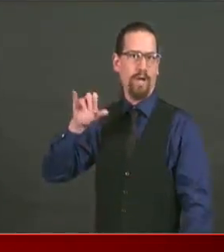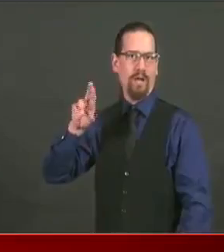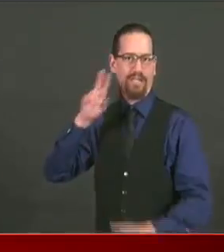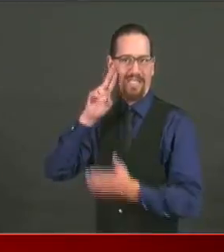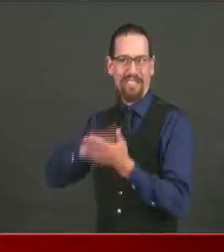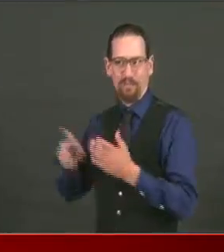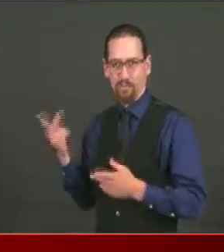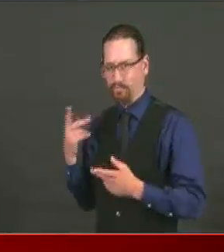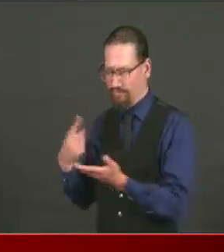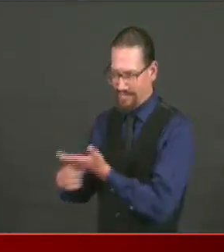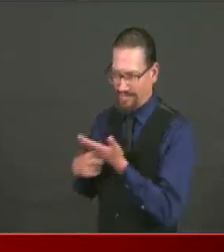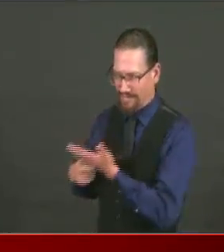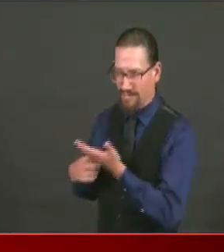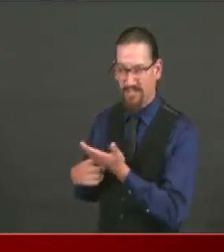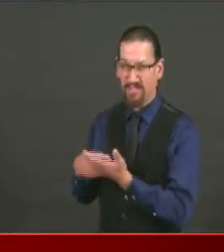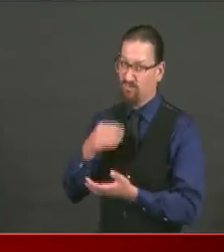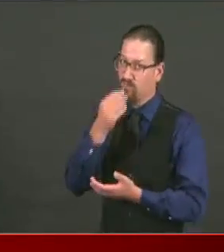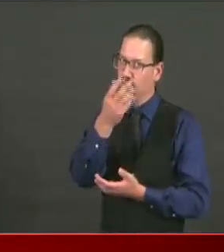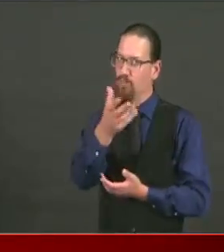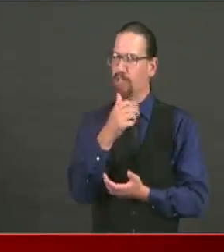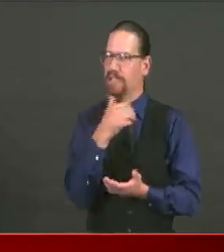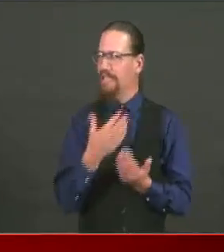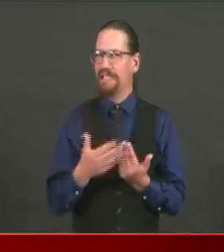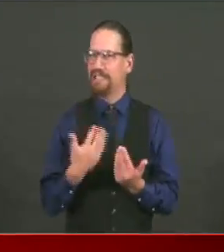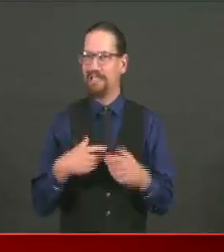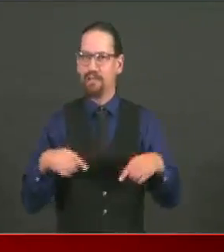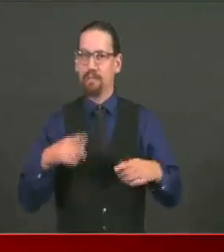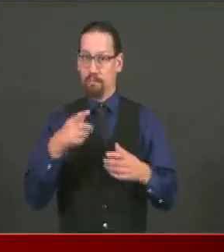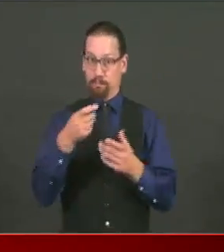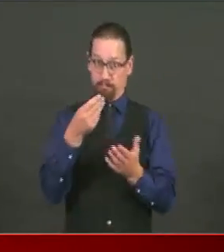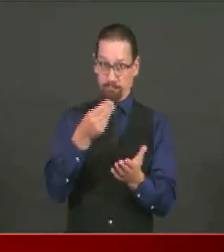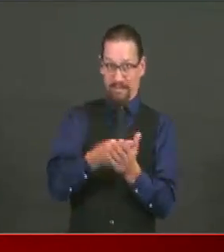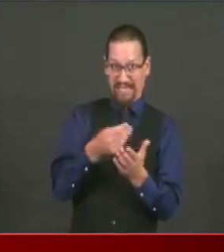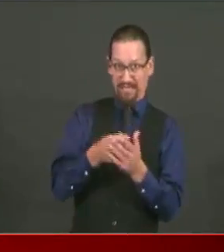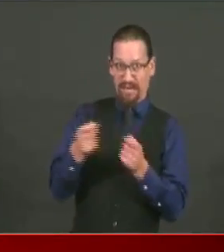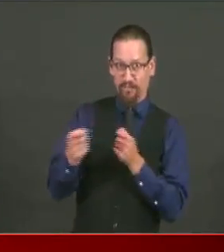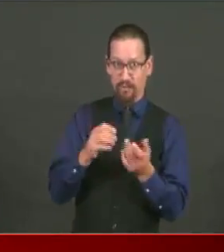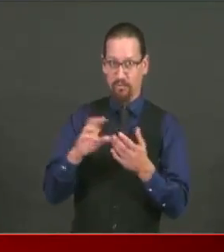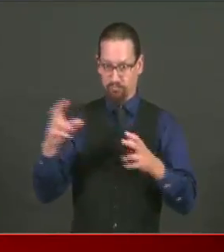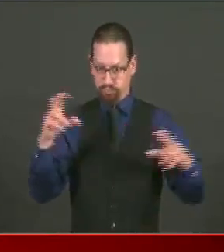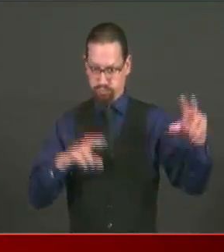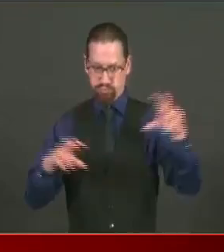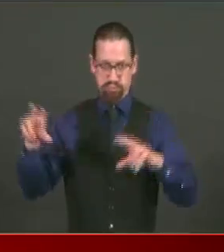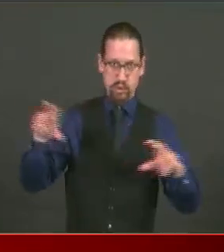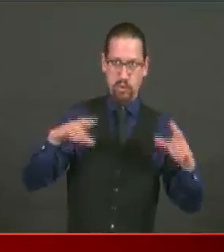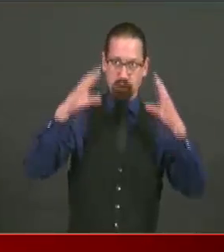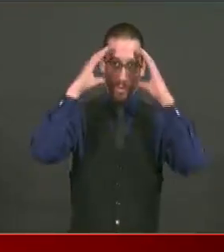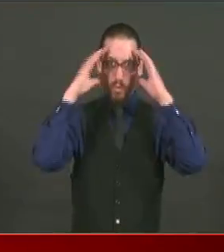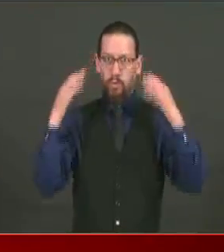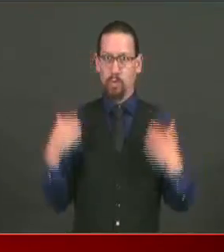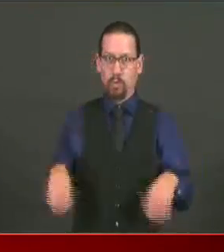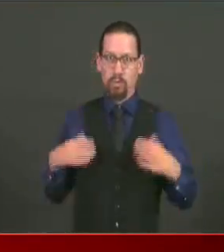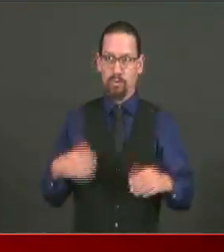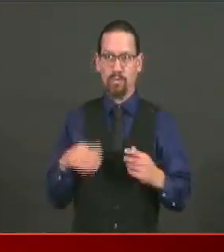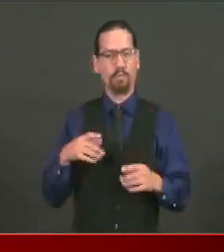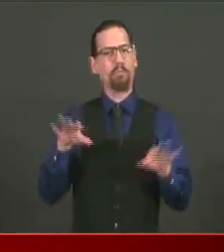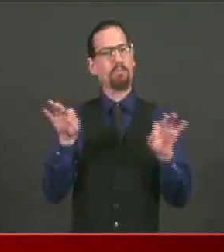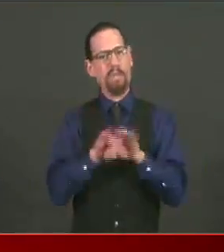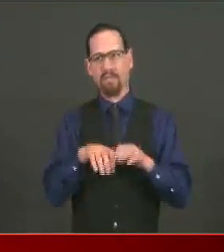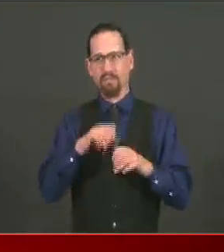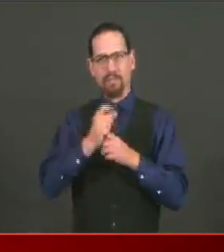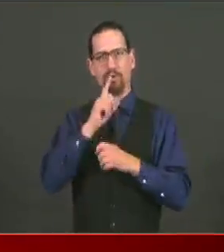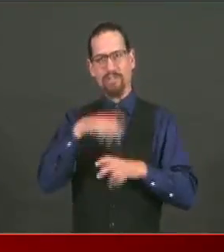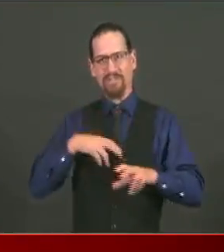to do. To administer it is a challenge. In some states, they put it out the door, but not many people